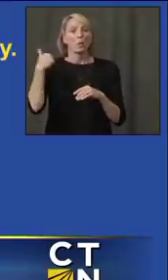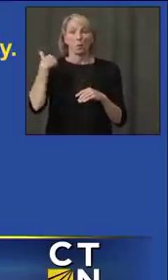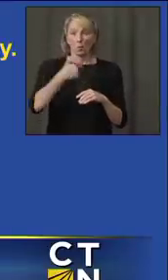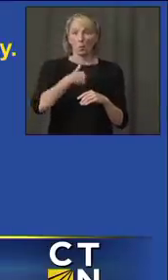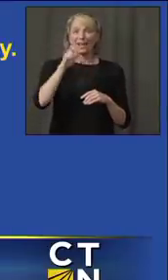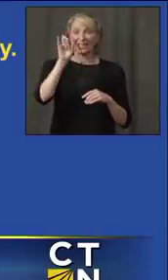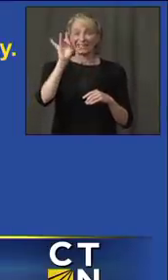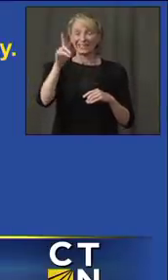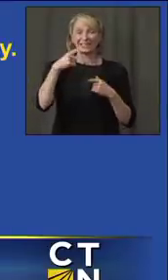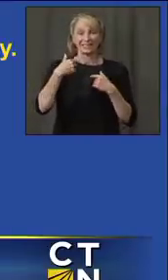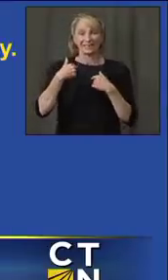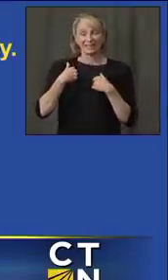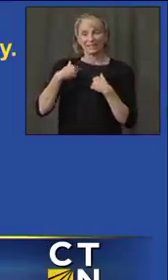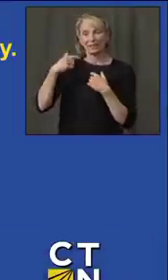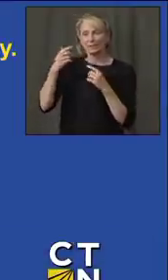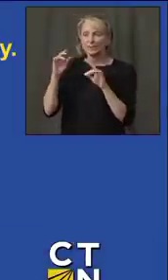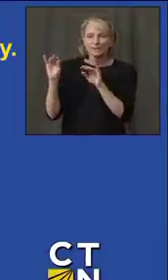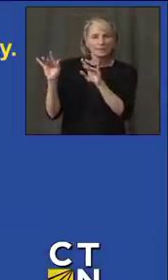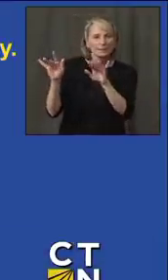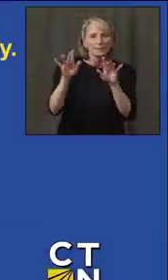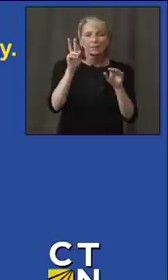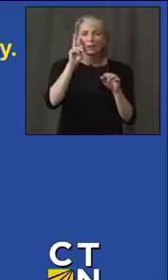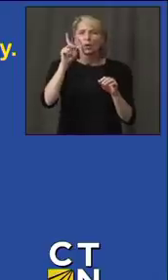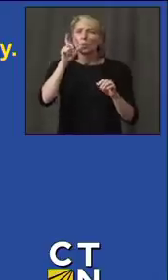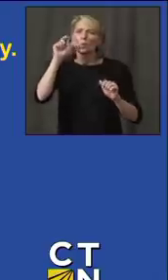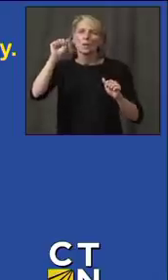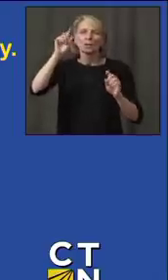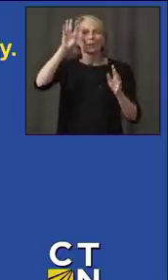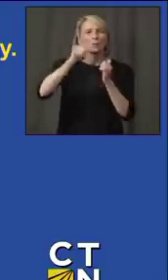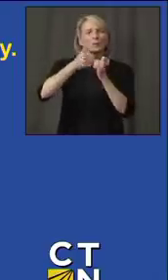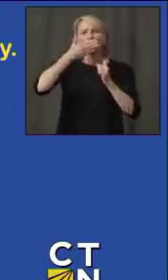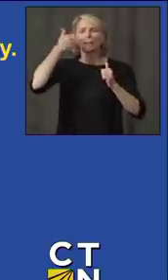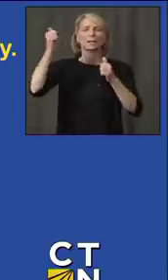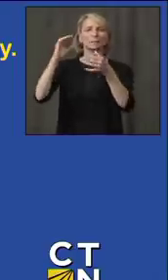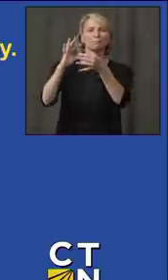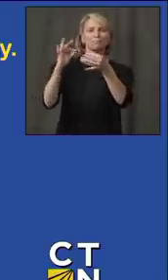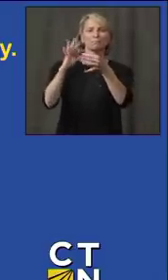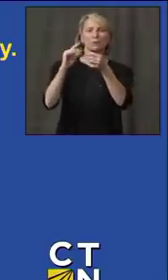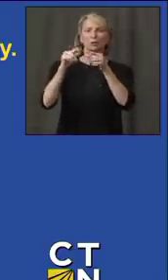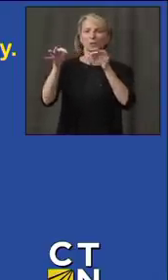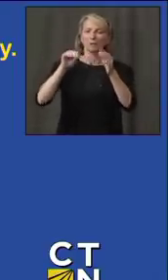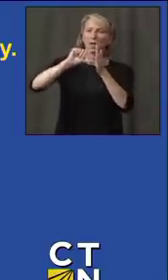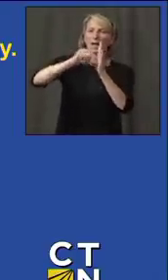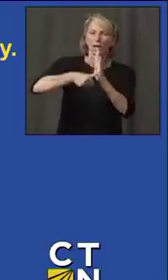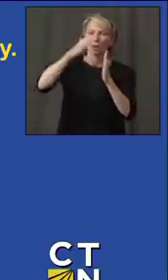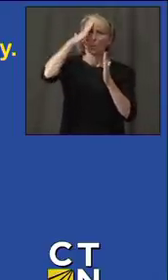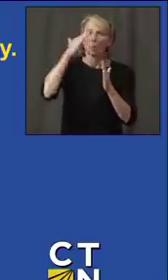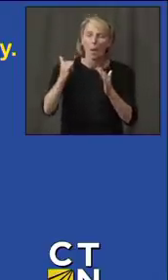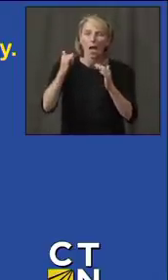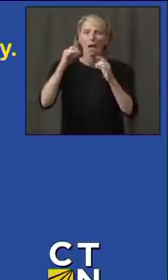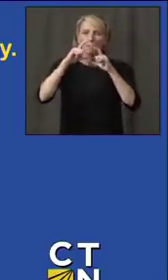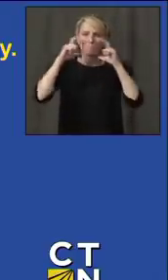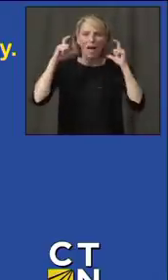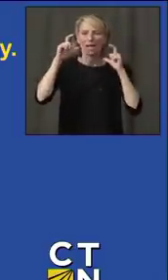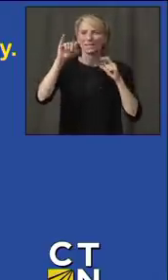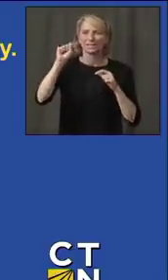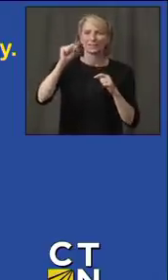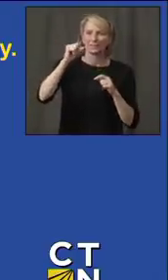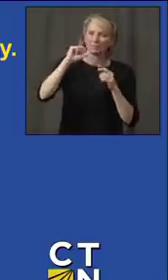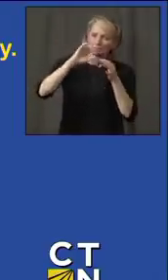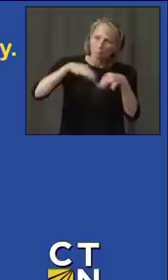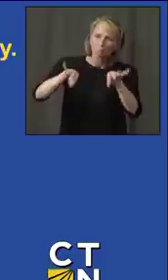come up with the best statement about the importance of wearing the mask. And today we'll give you two of our contestants. The